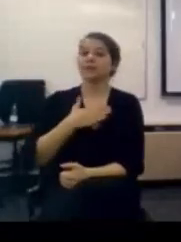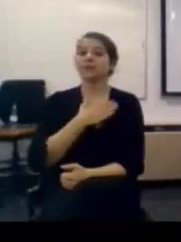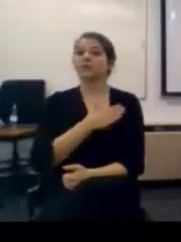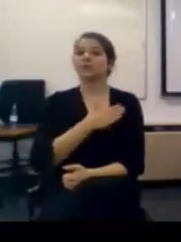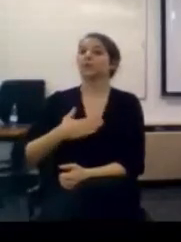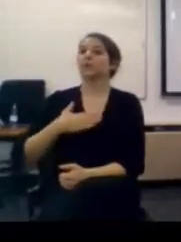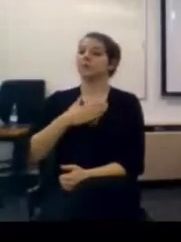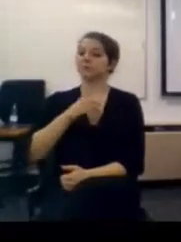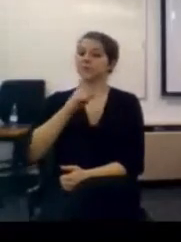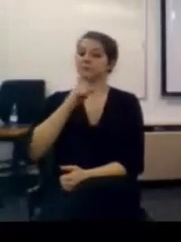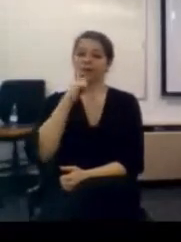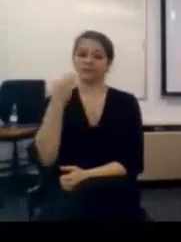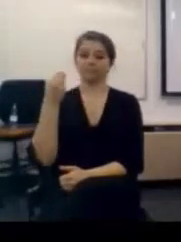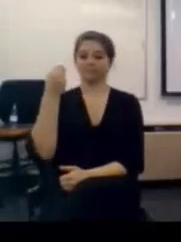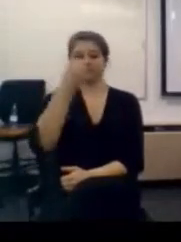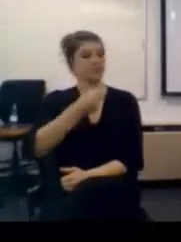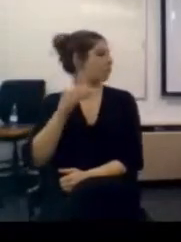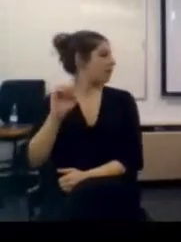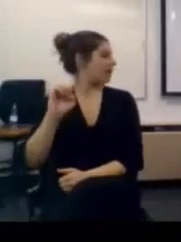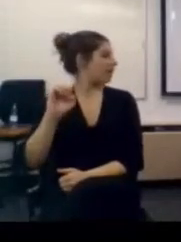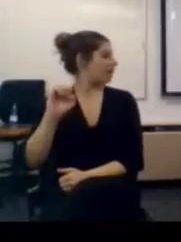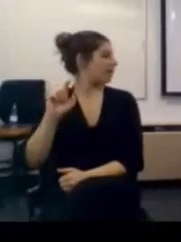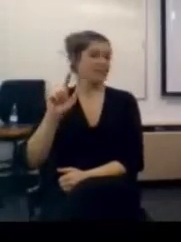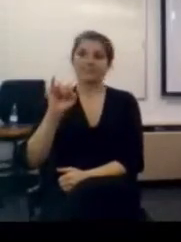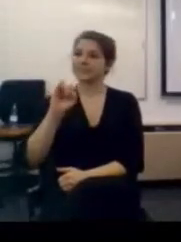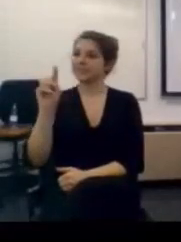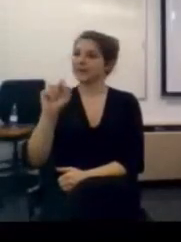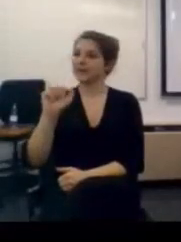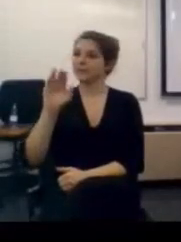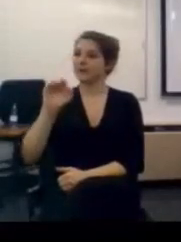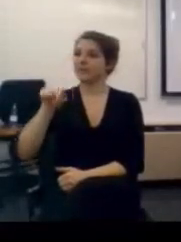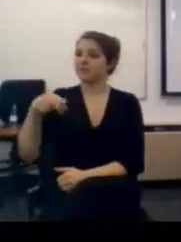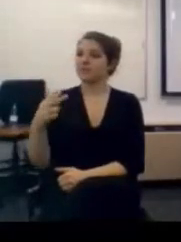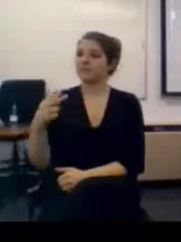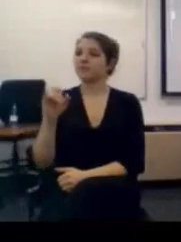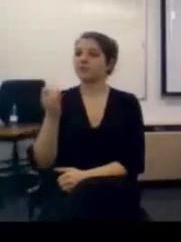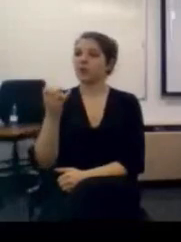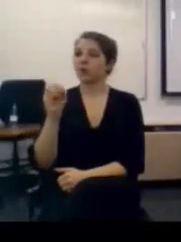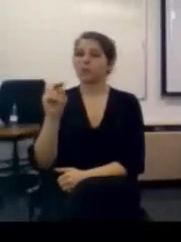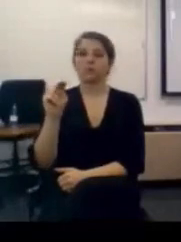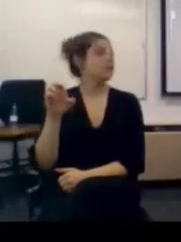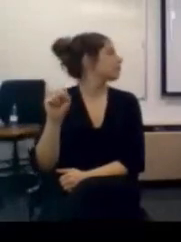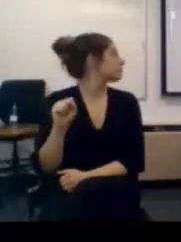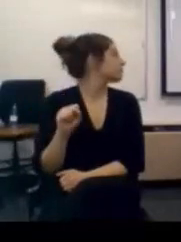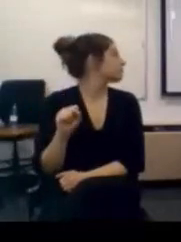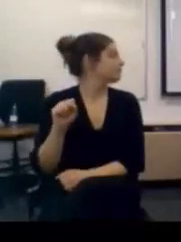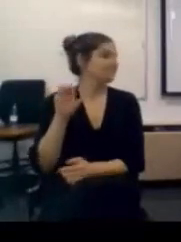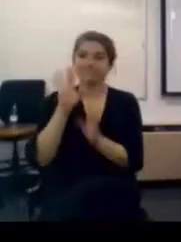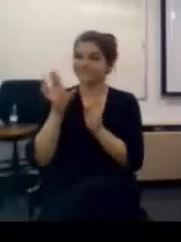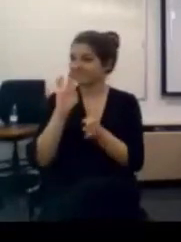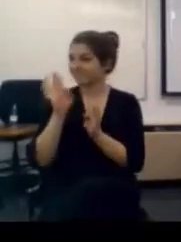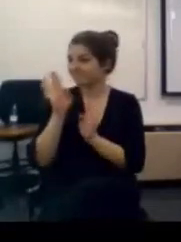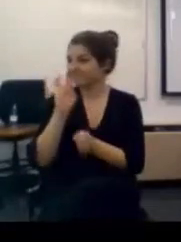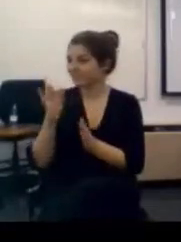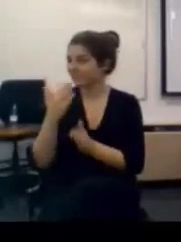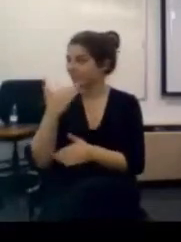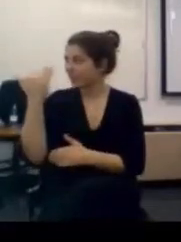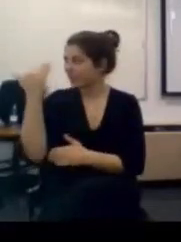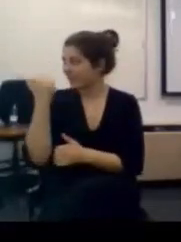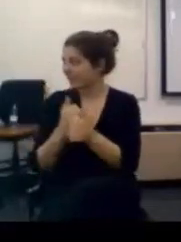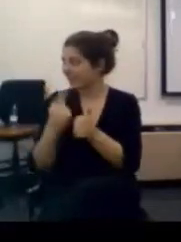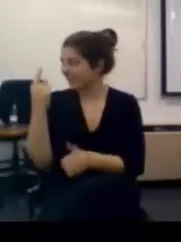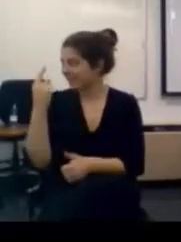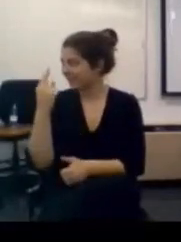It is now my pleasure to pass the mic to Elizabeth Jones of Respectability. Thank you so much.